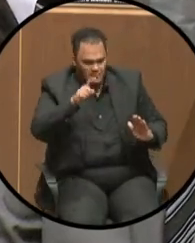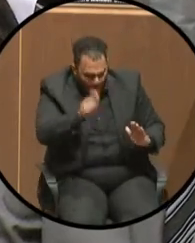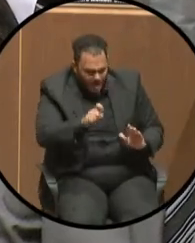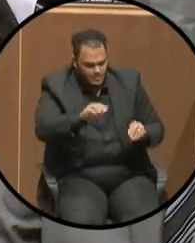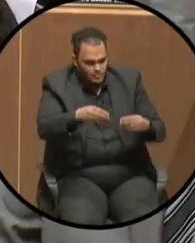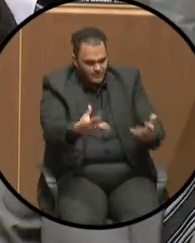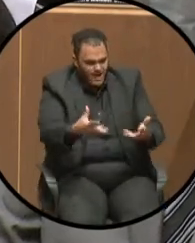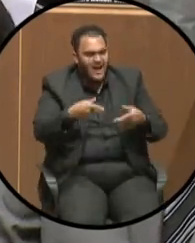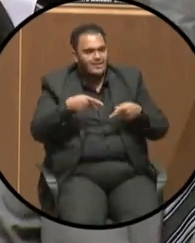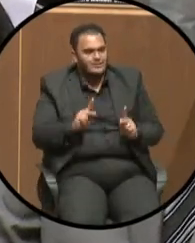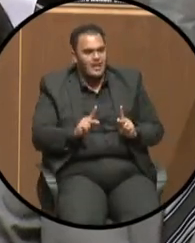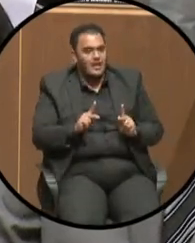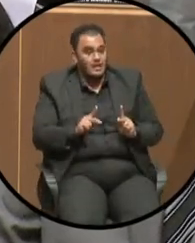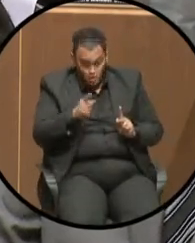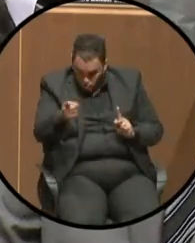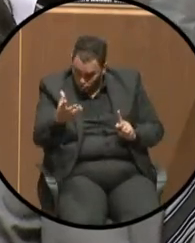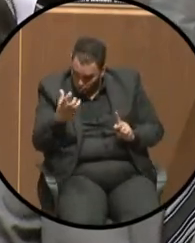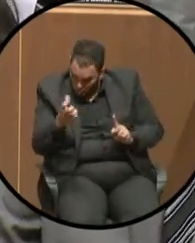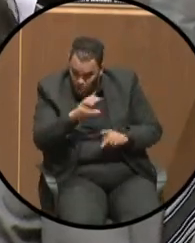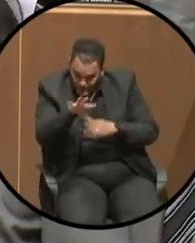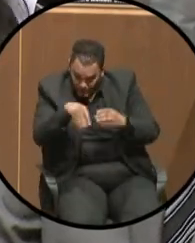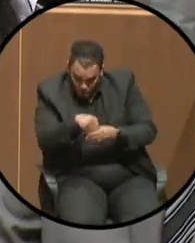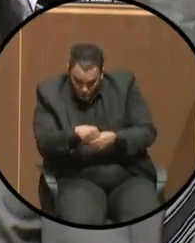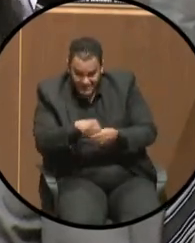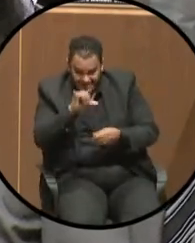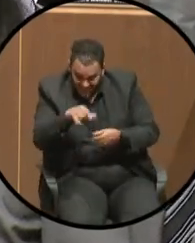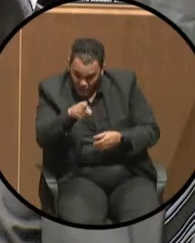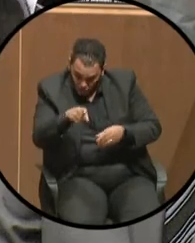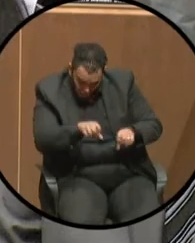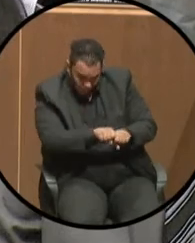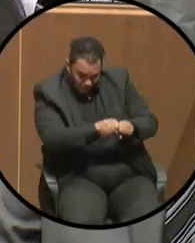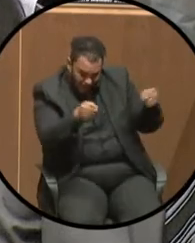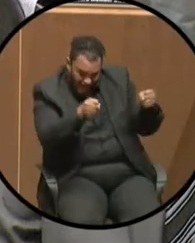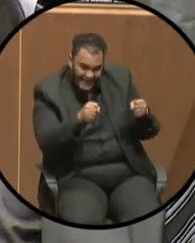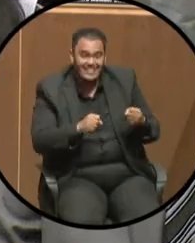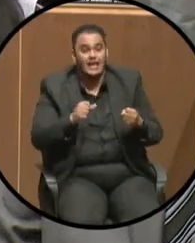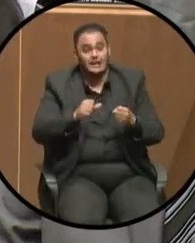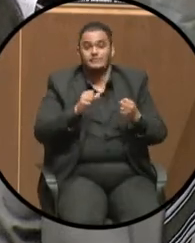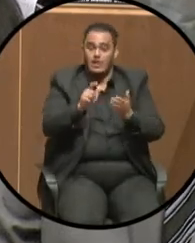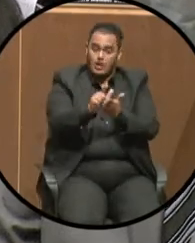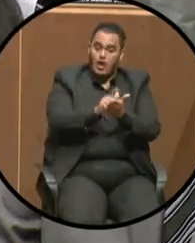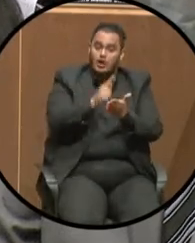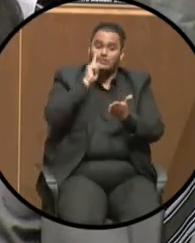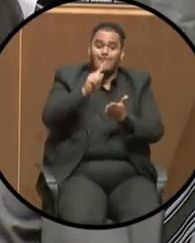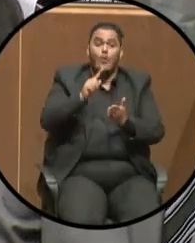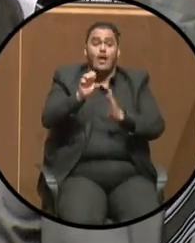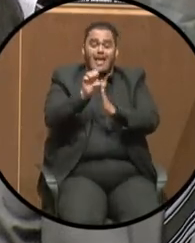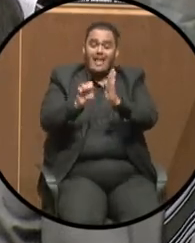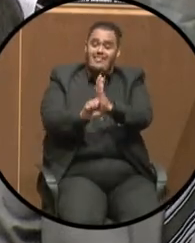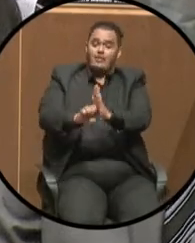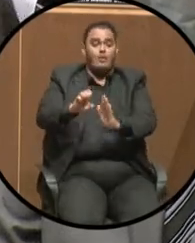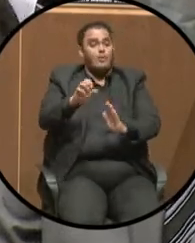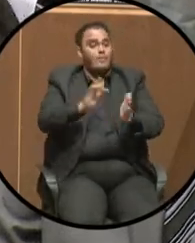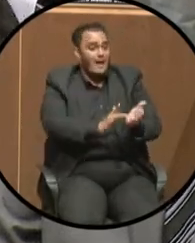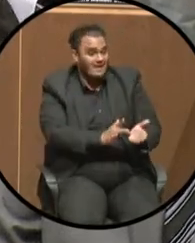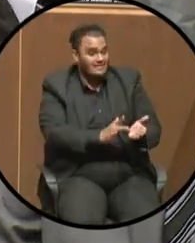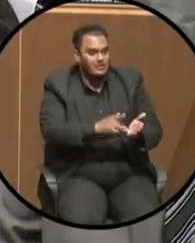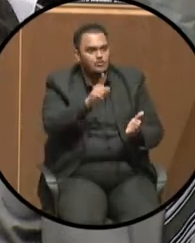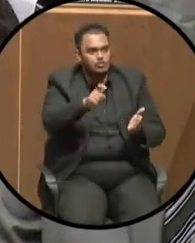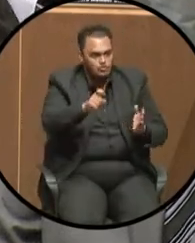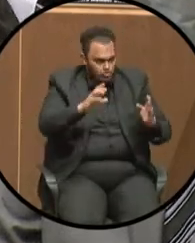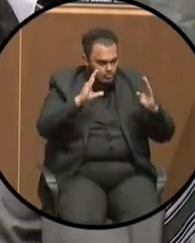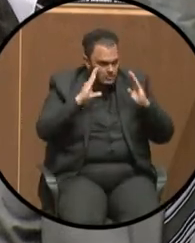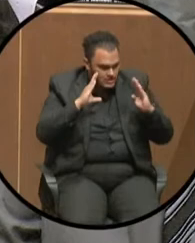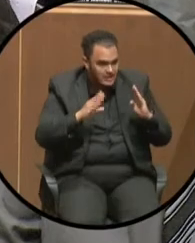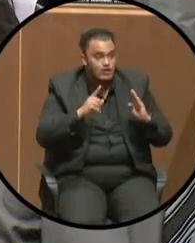liable for your participation in violating laws of ethical medicine? The governing entity you should be listening to is the group of the constituents